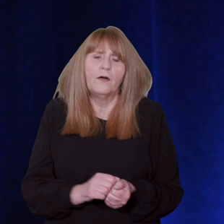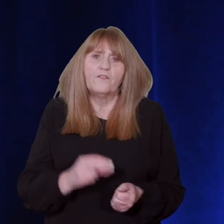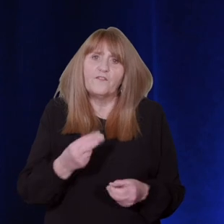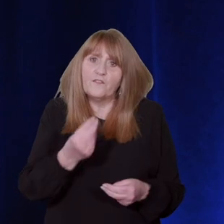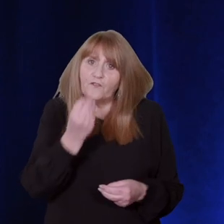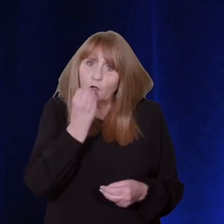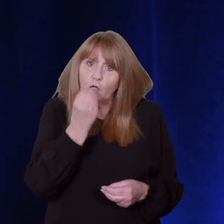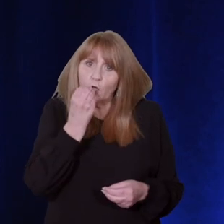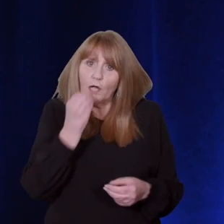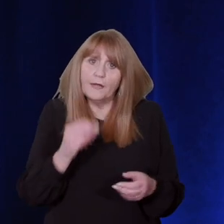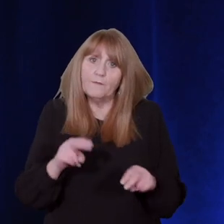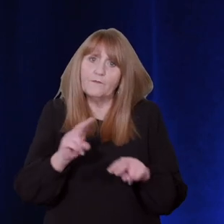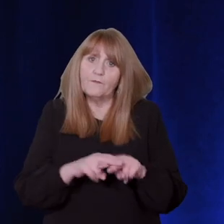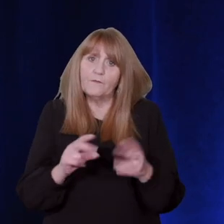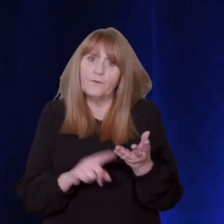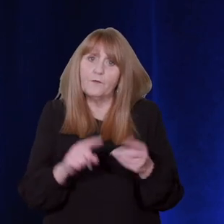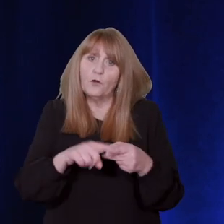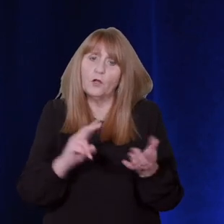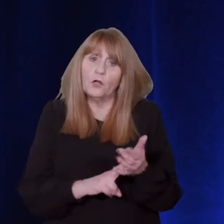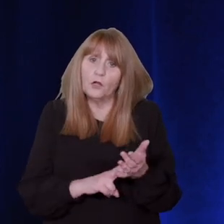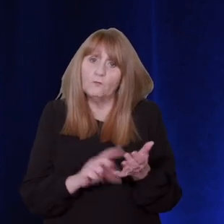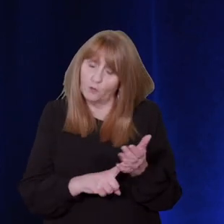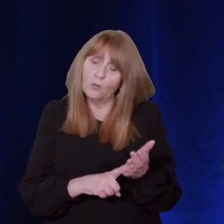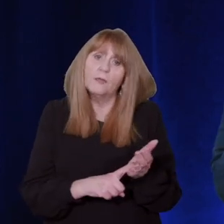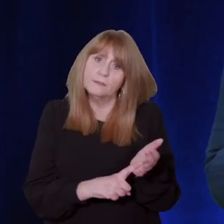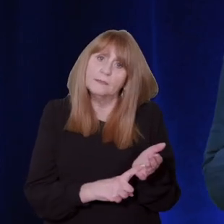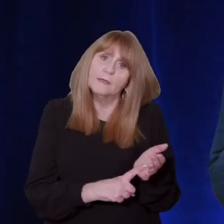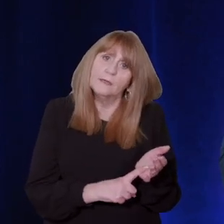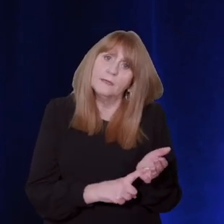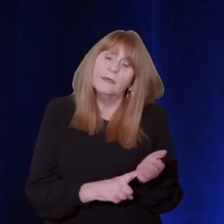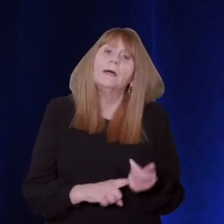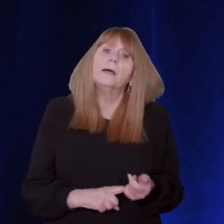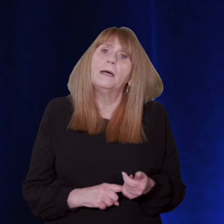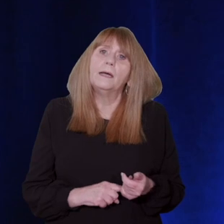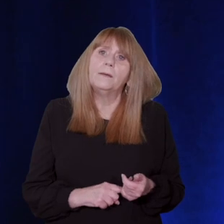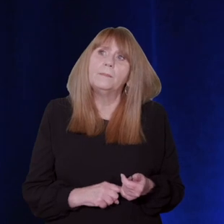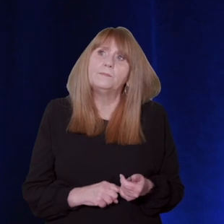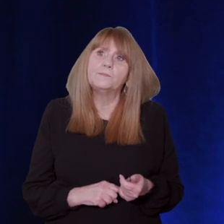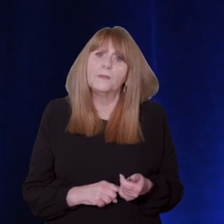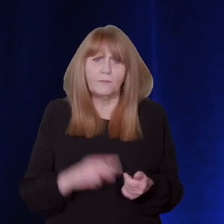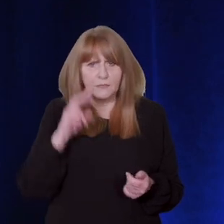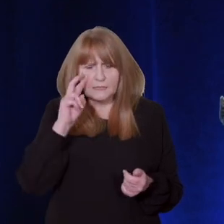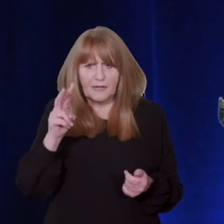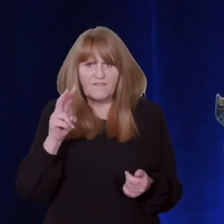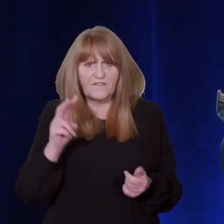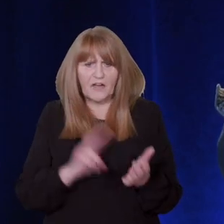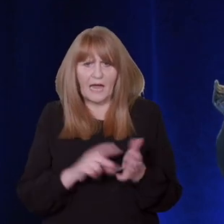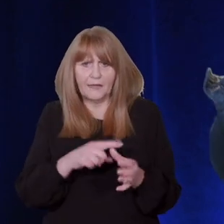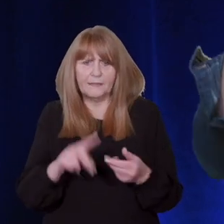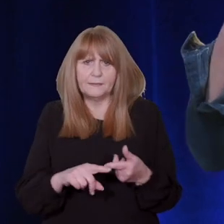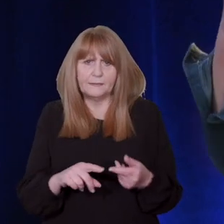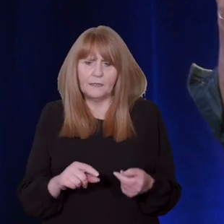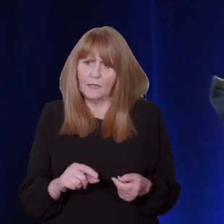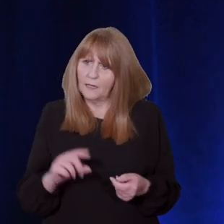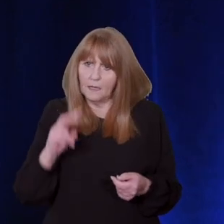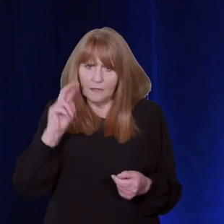heart one year because I'd followed this little van through the streets of our city. And I kept wondering,